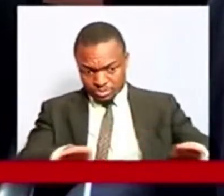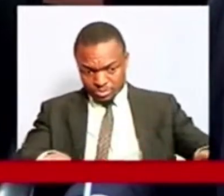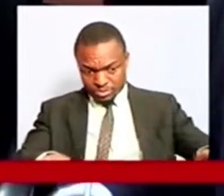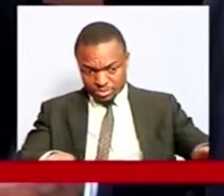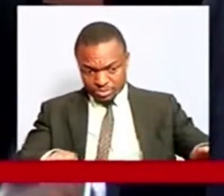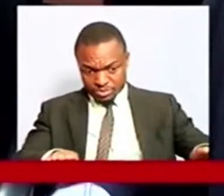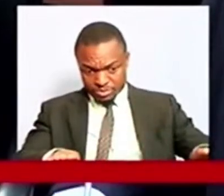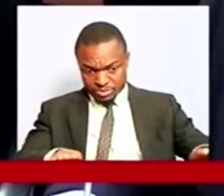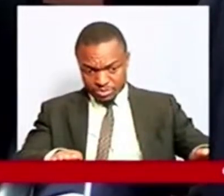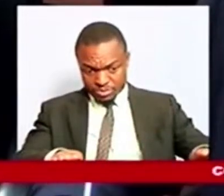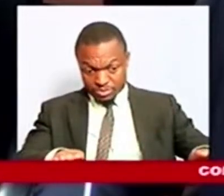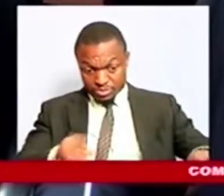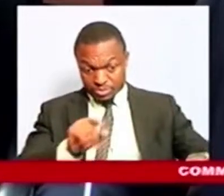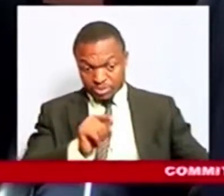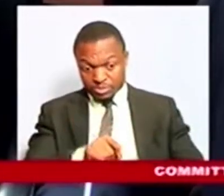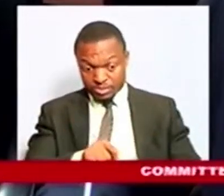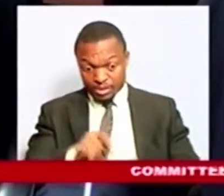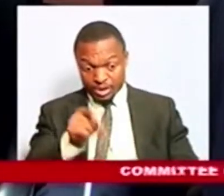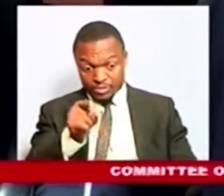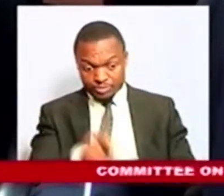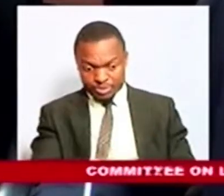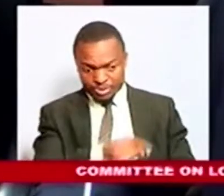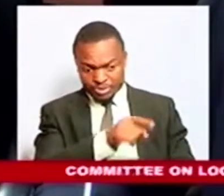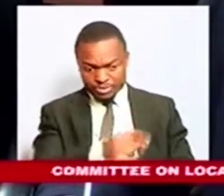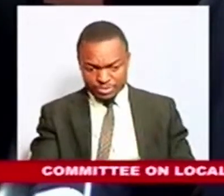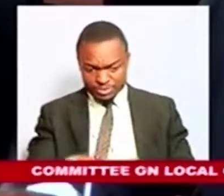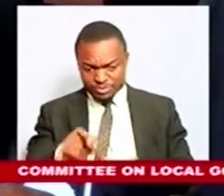veranda floor and cracks on the spoon drain.